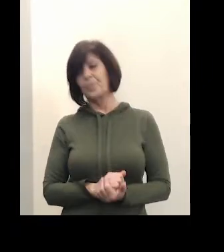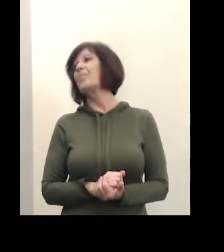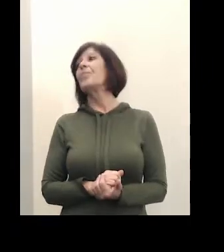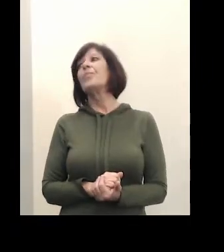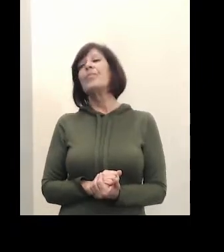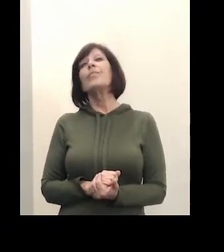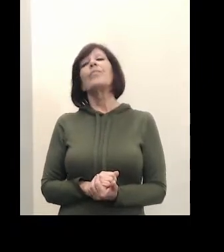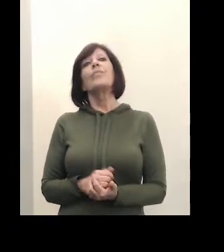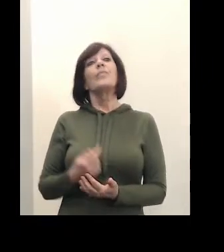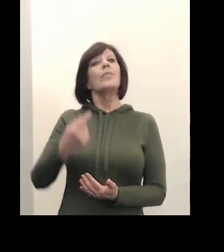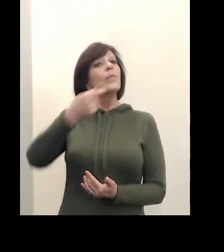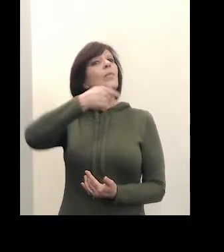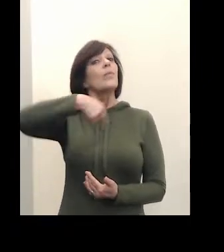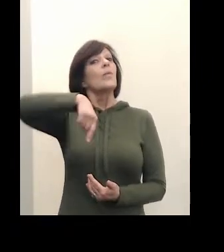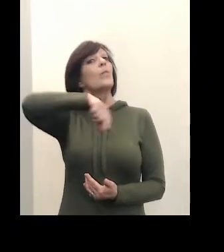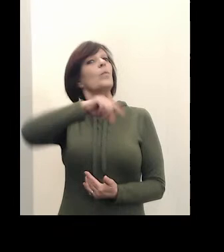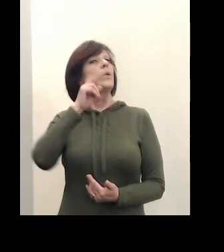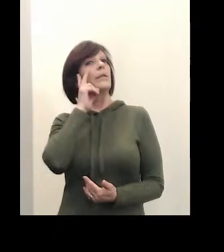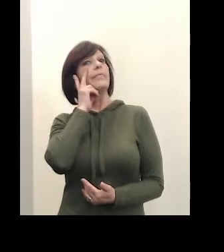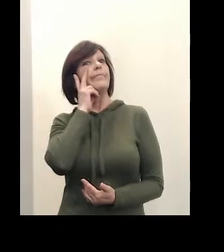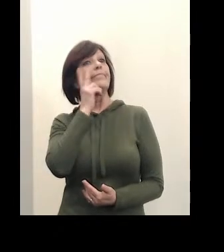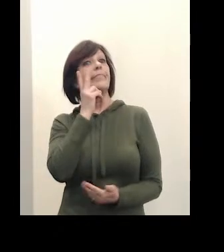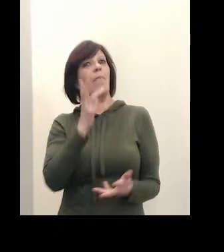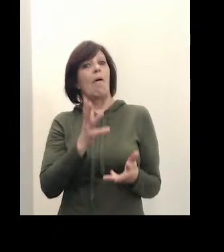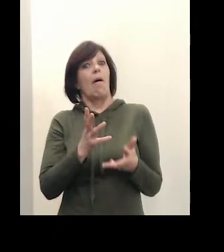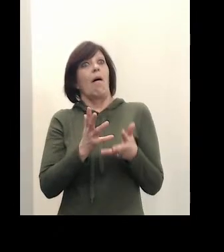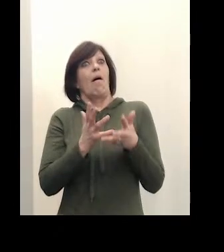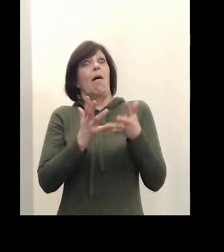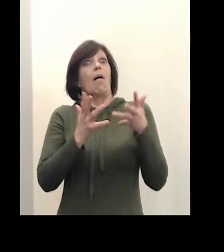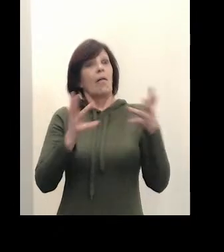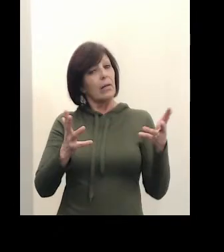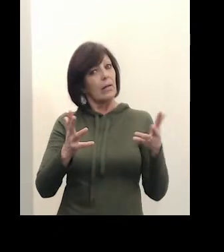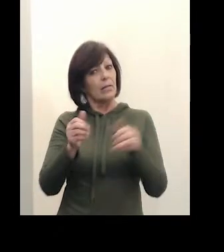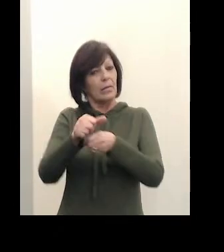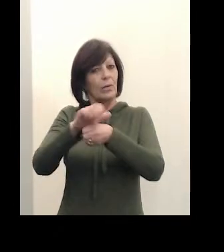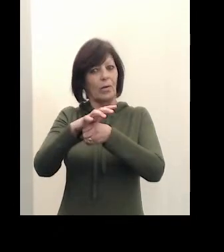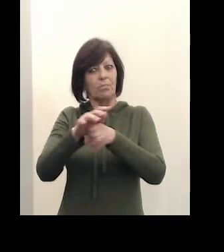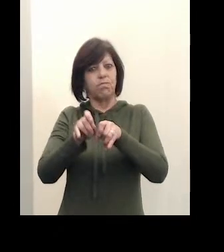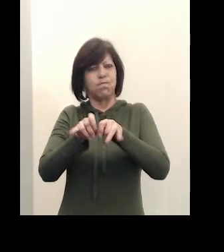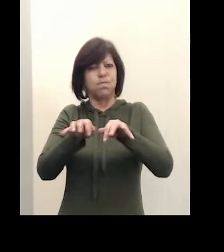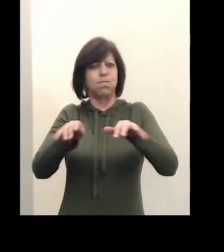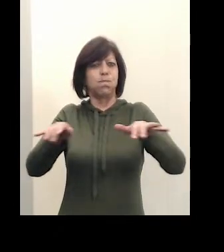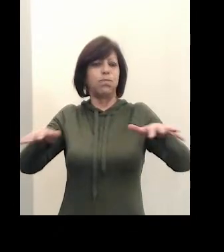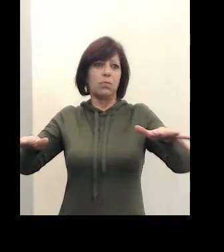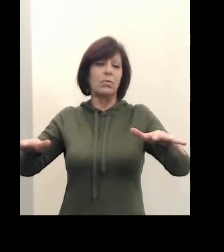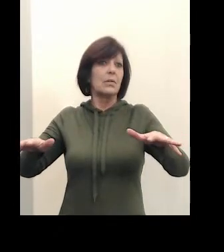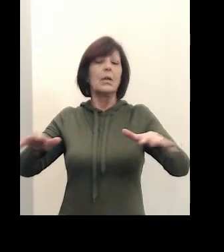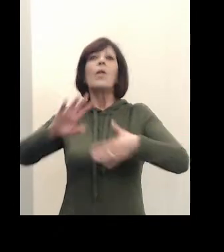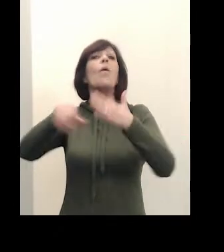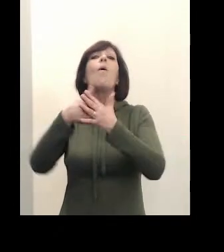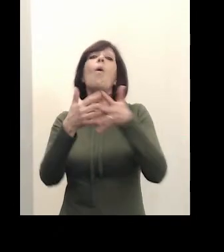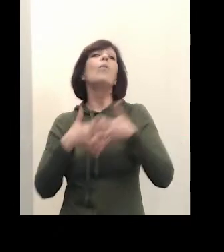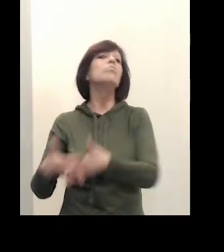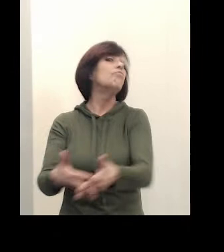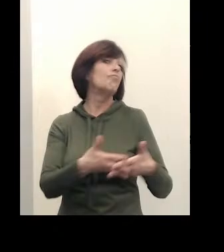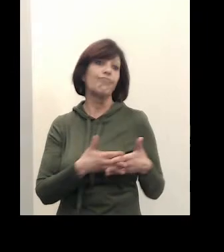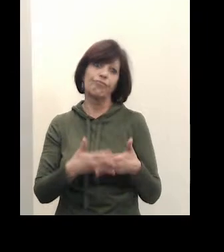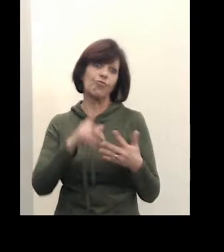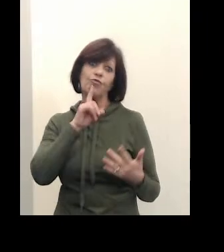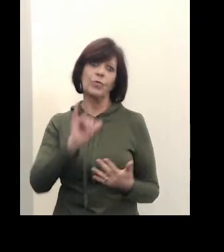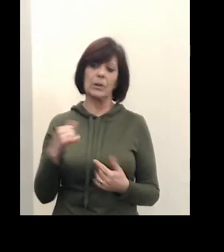We certainly have seen a lot of COVID in Erie County, just like the whole country has during the past